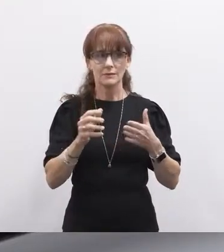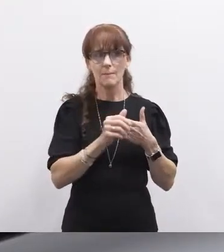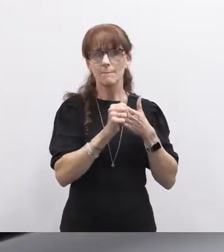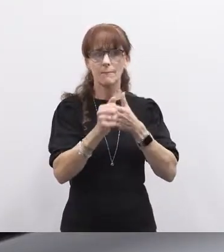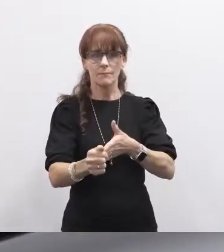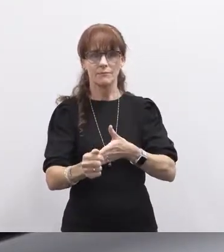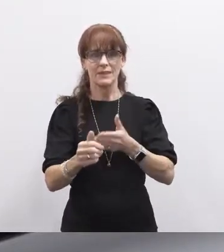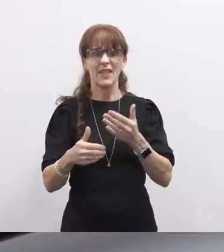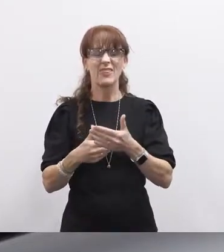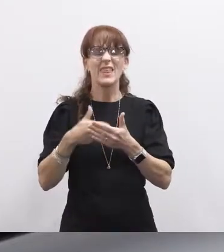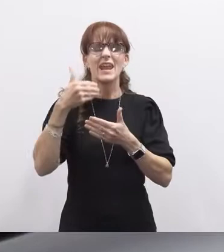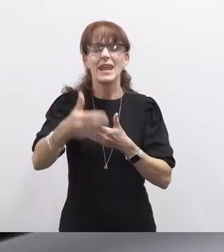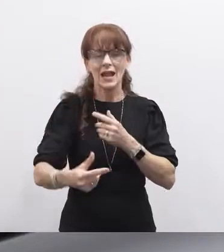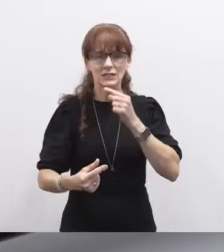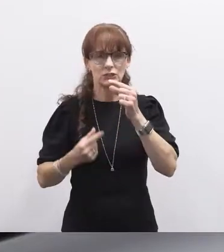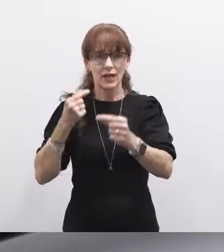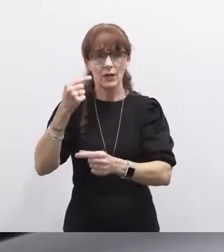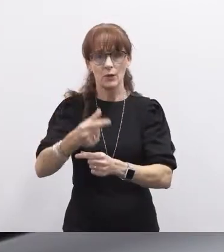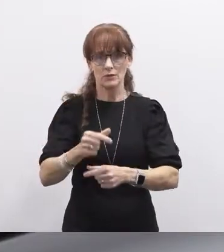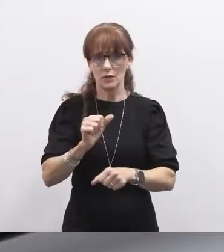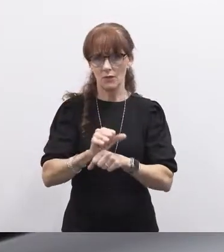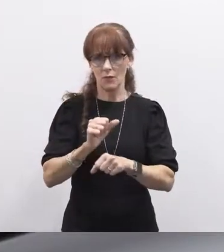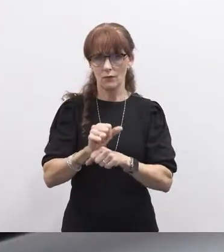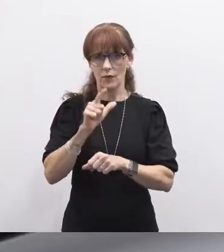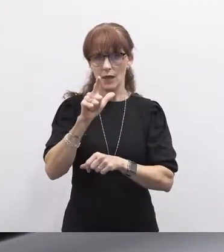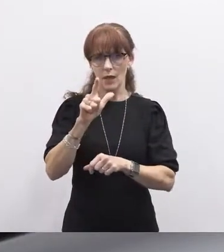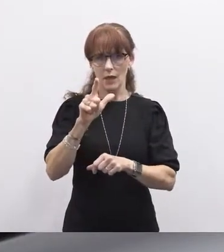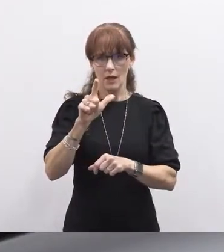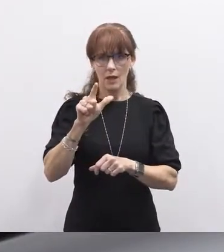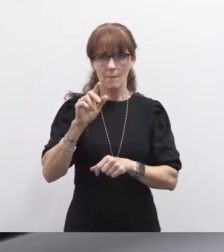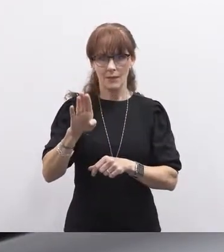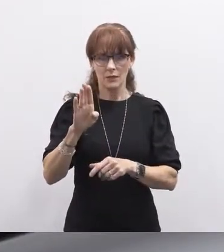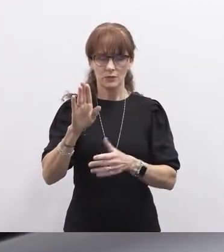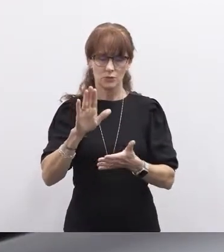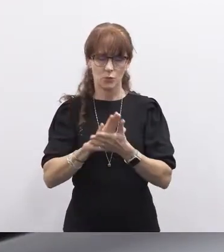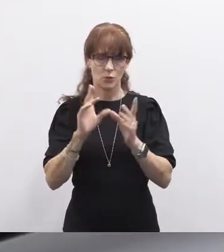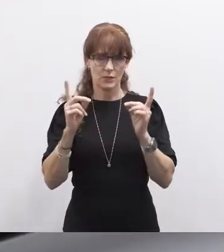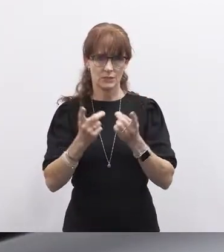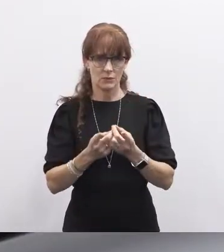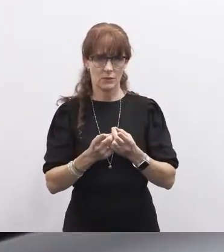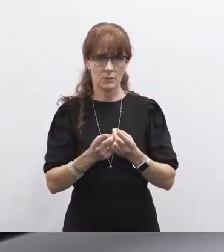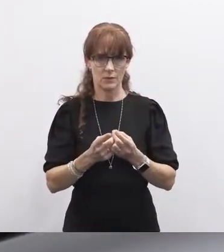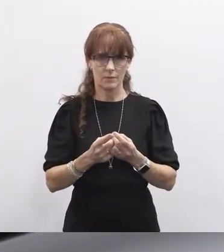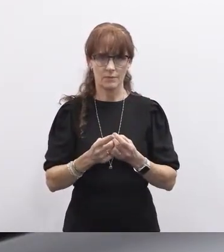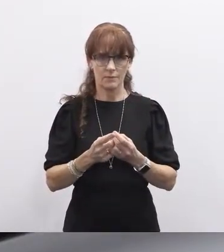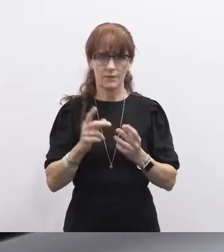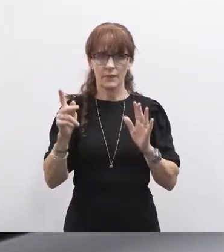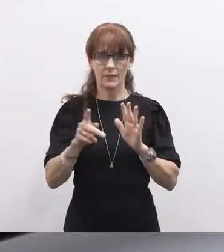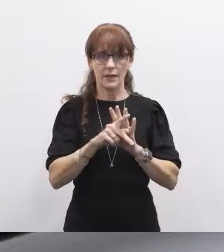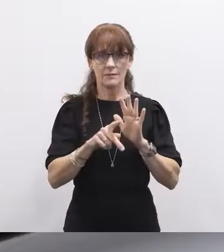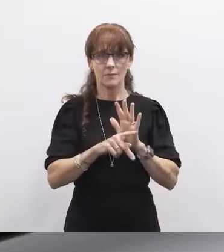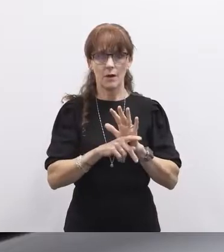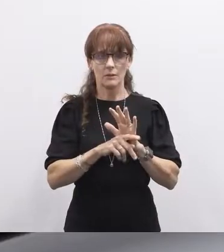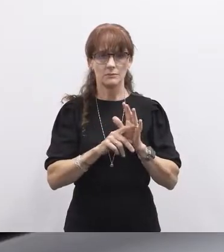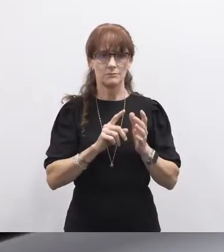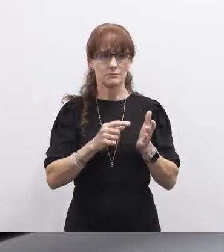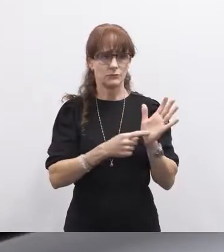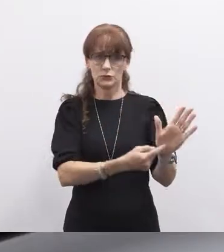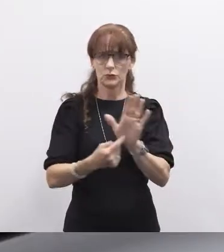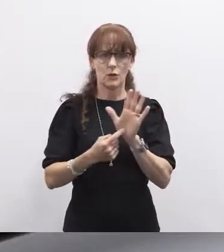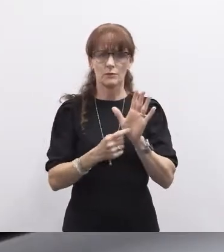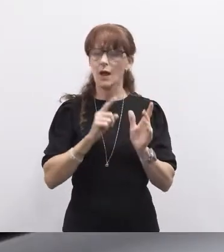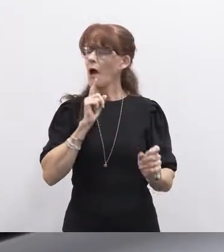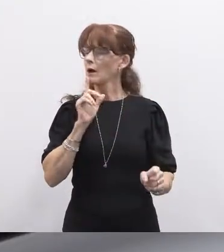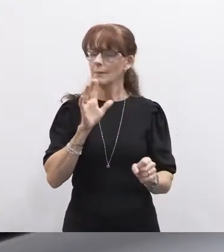next generation of work in Long Beach Unified School District. And so your approval of the policy codifies a commitment to